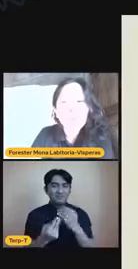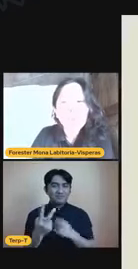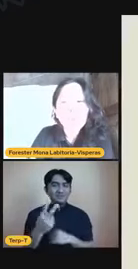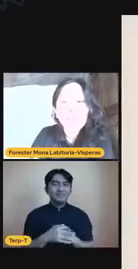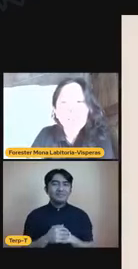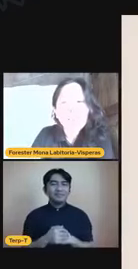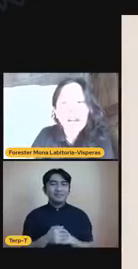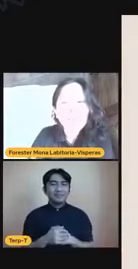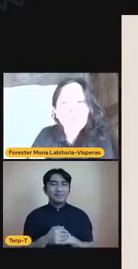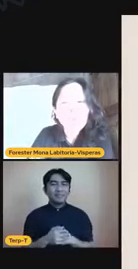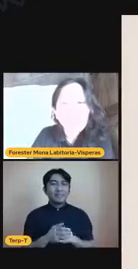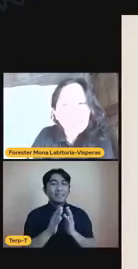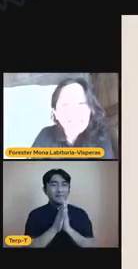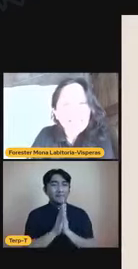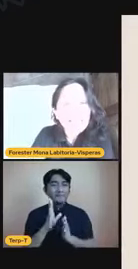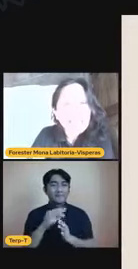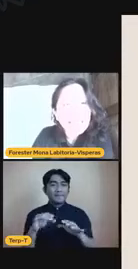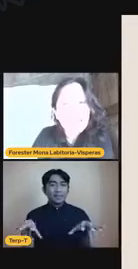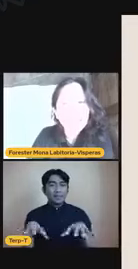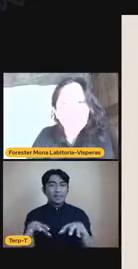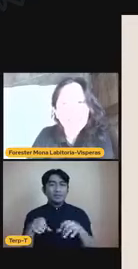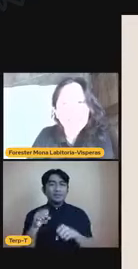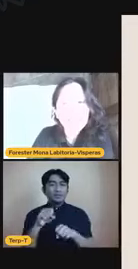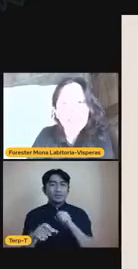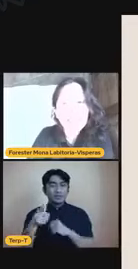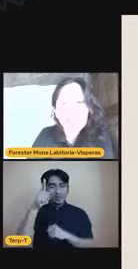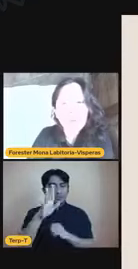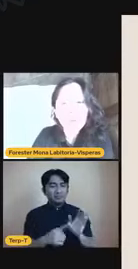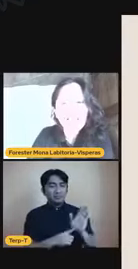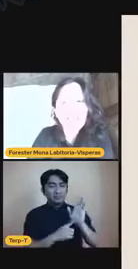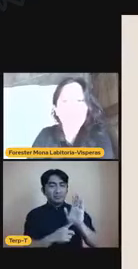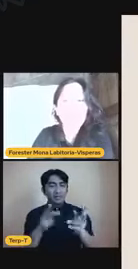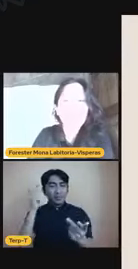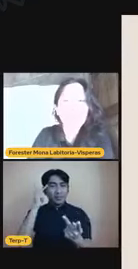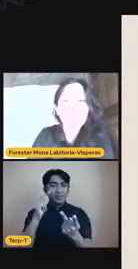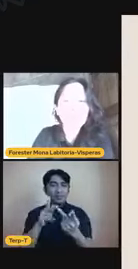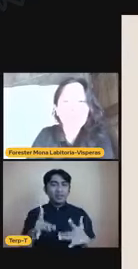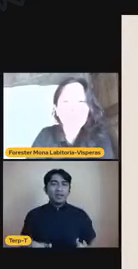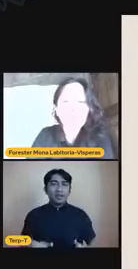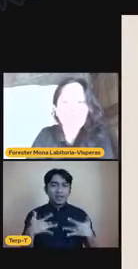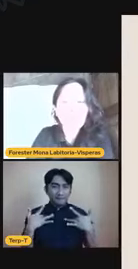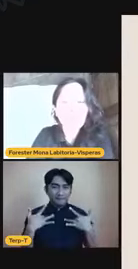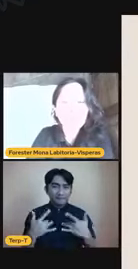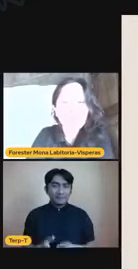Pray and work so that God may reveal His purpose in our life.